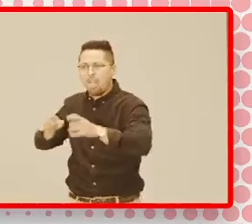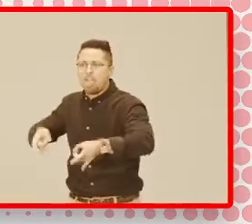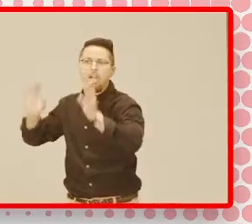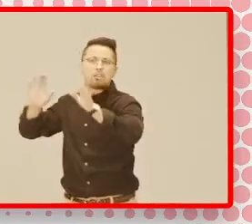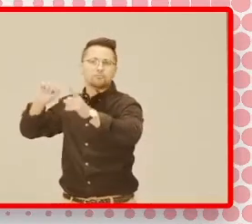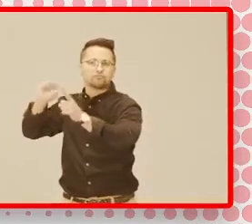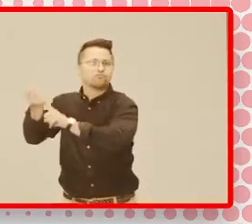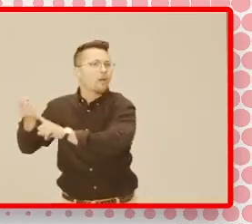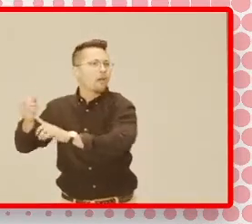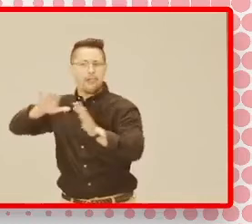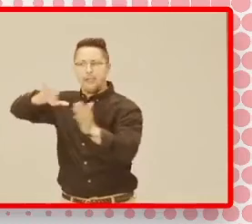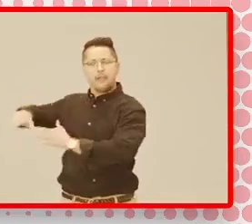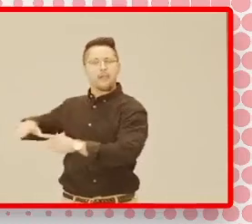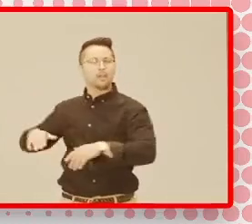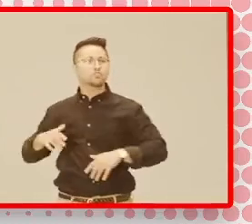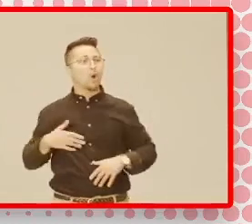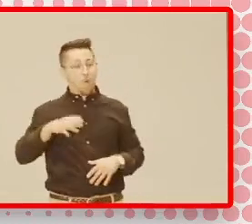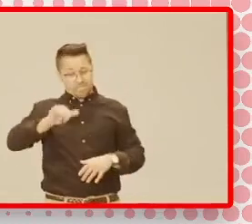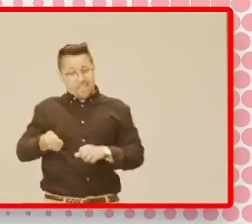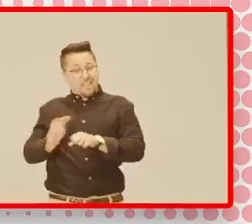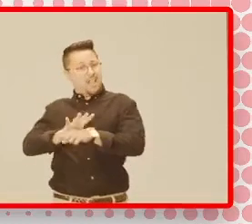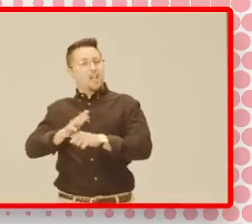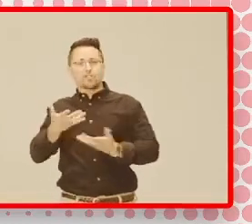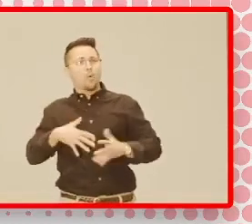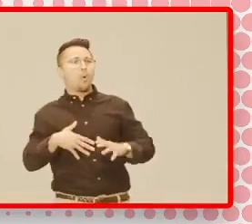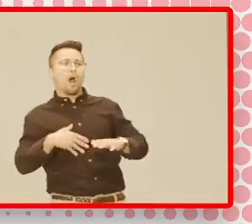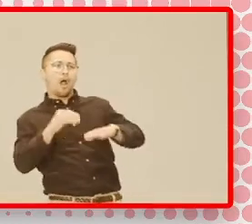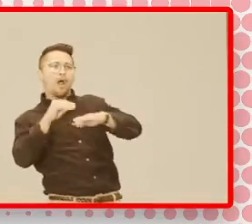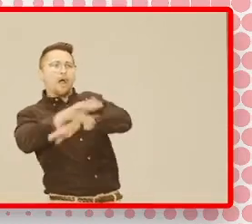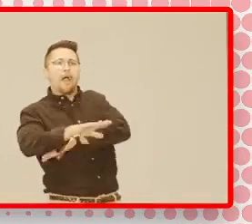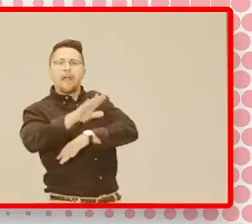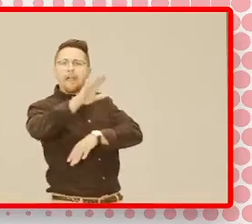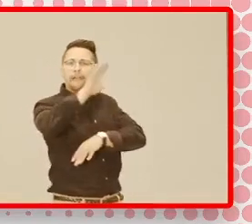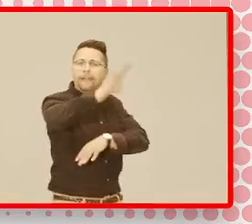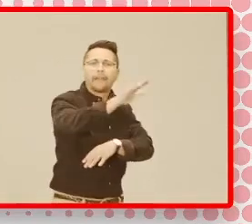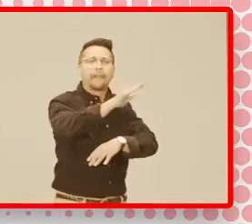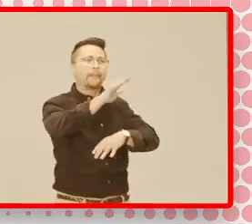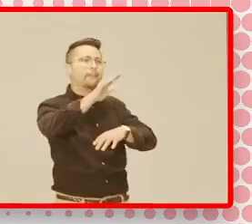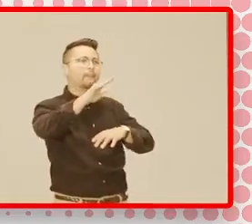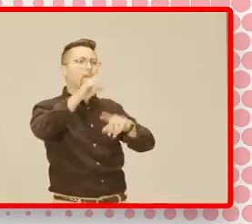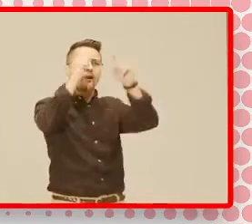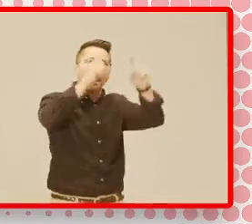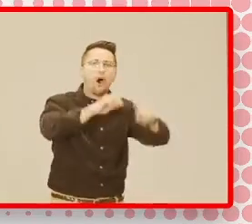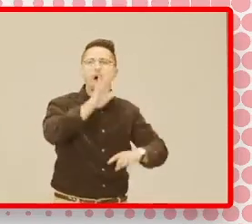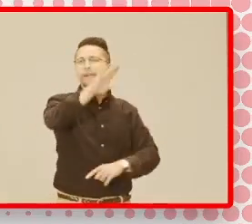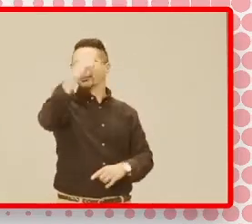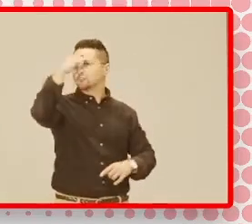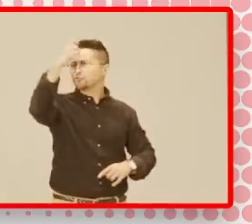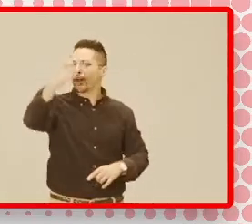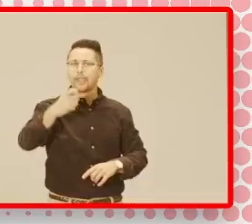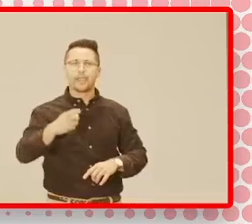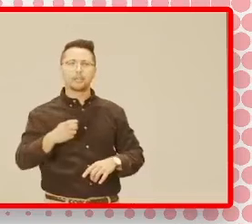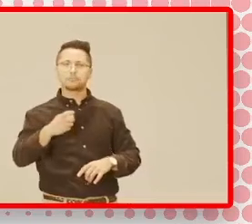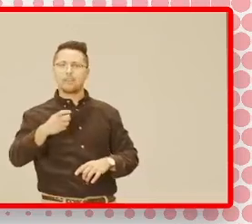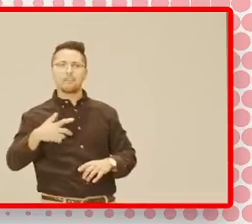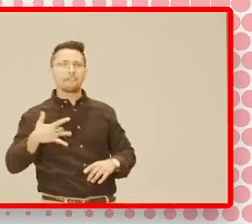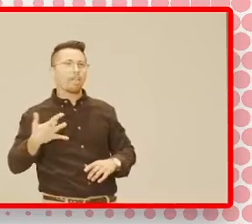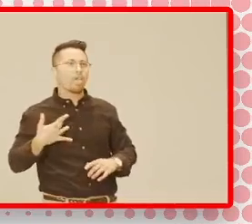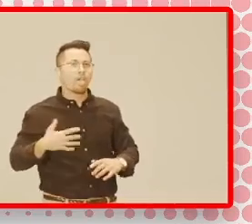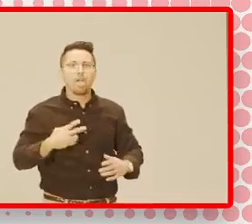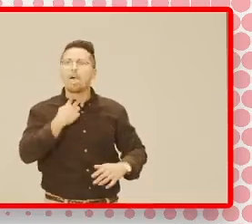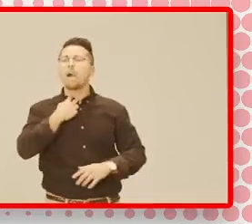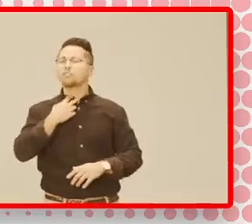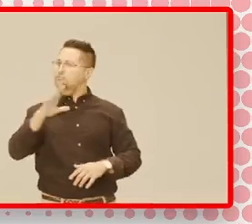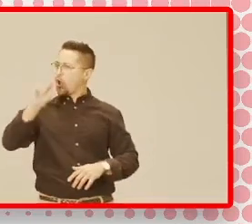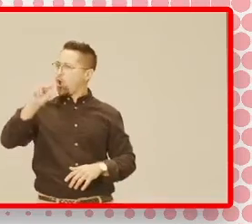pandemic to derail his quest for his goal and his dreams. And we use that as an opportunity to teach him that you do